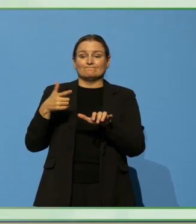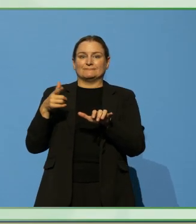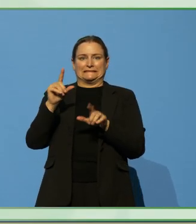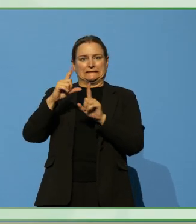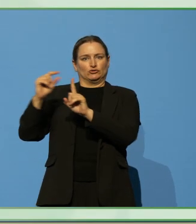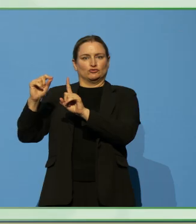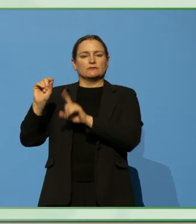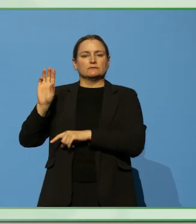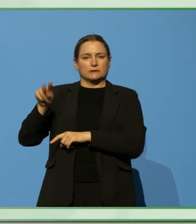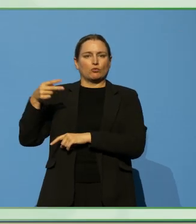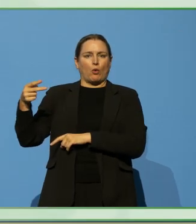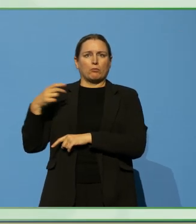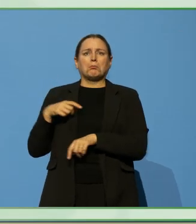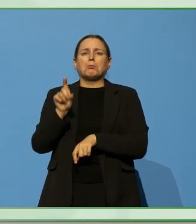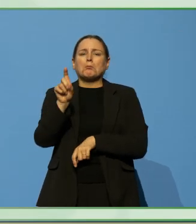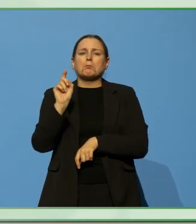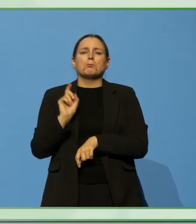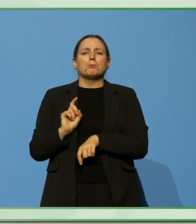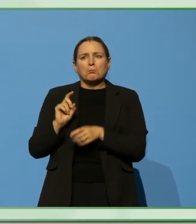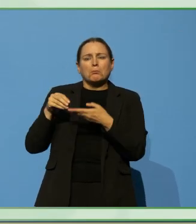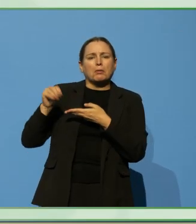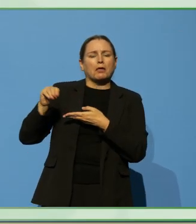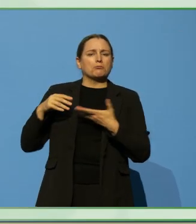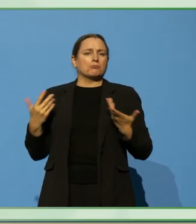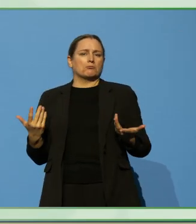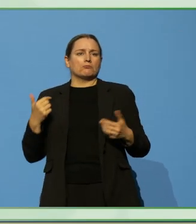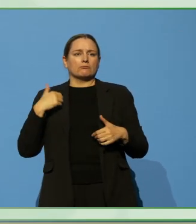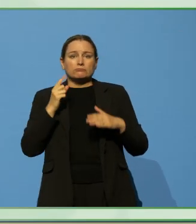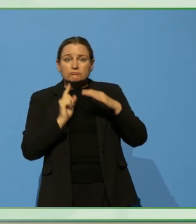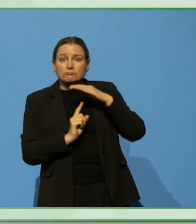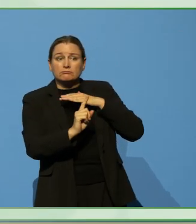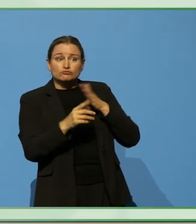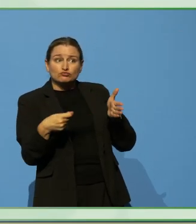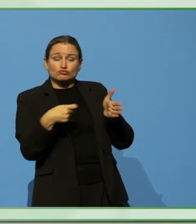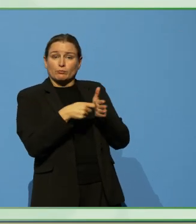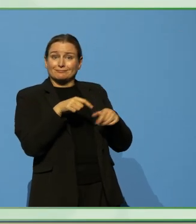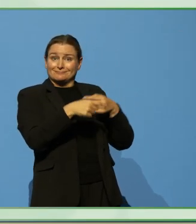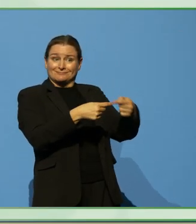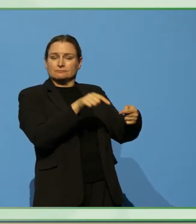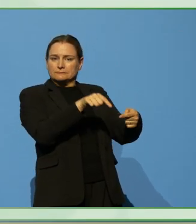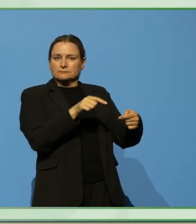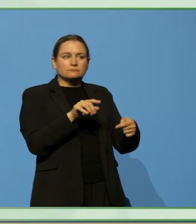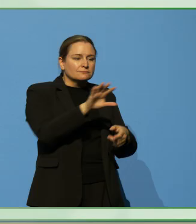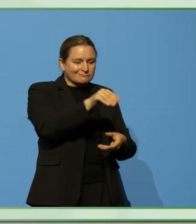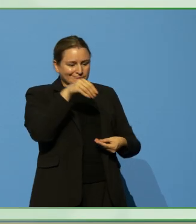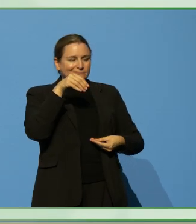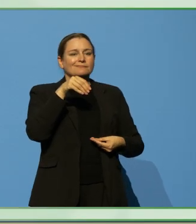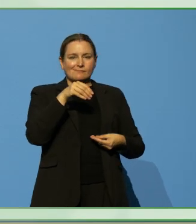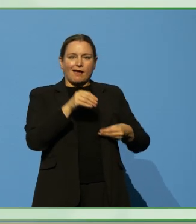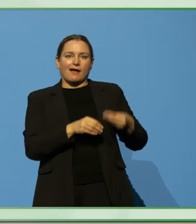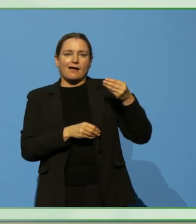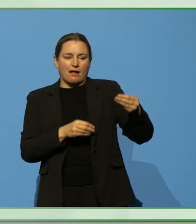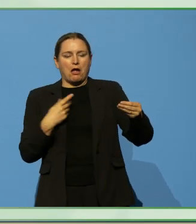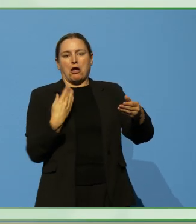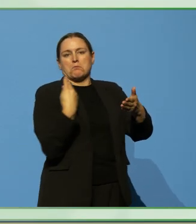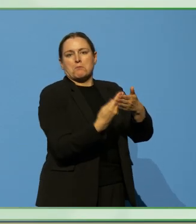can use both in store or on e-commerce. And then there will also be an offline digital euro. And